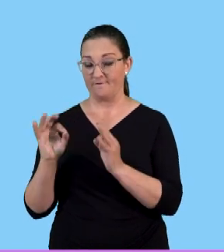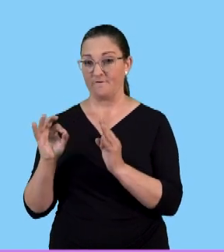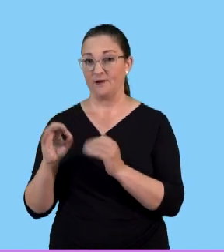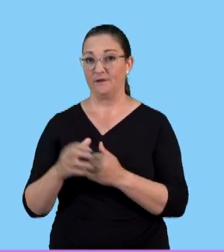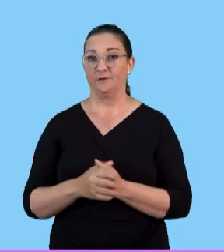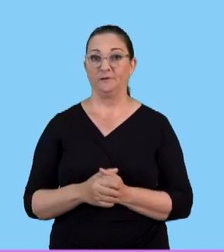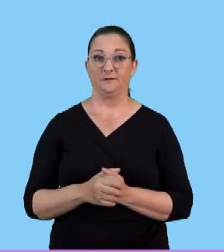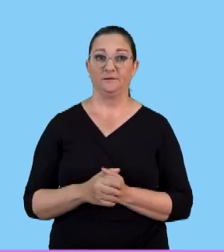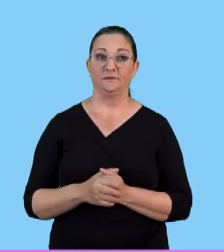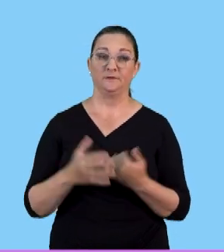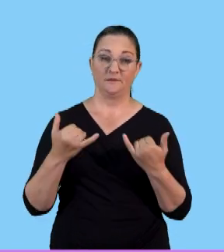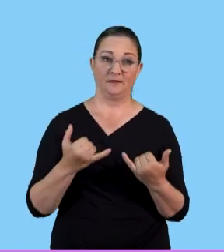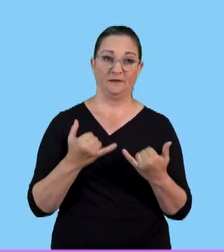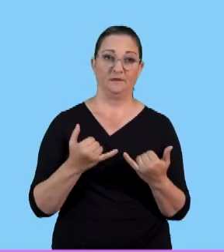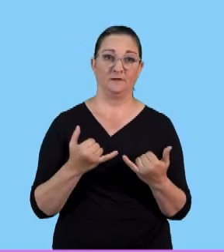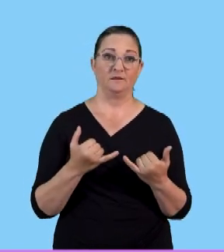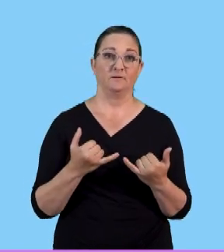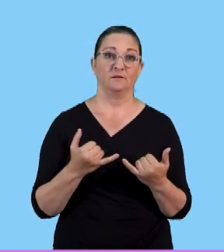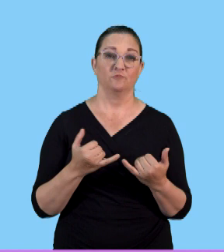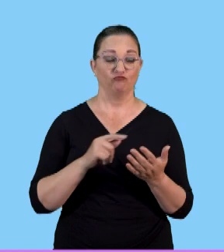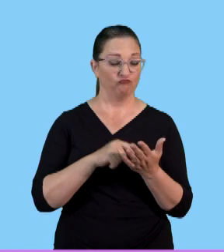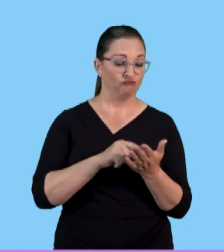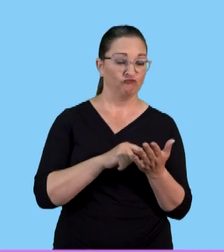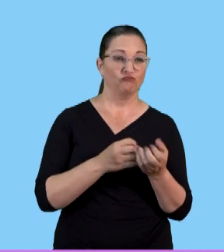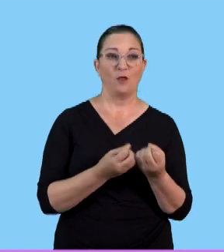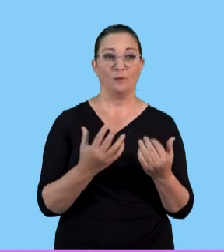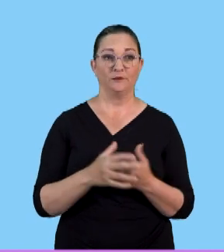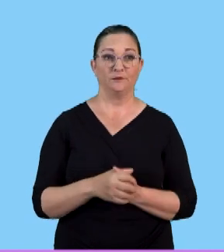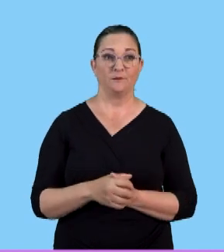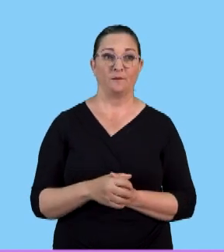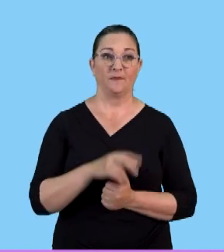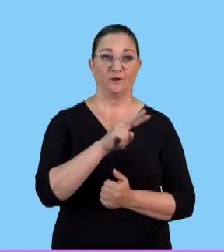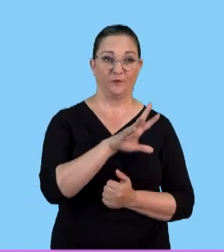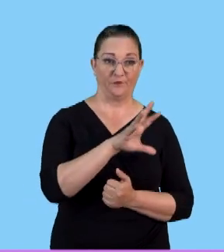150 free minutes. Now, working that out,